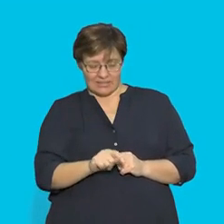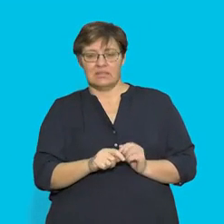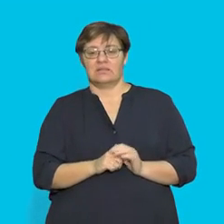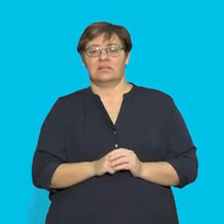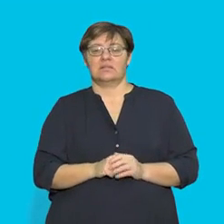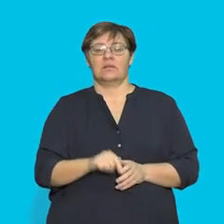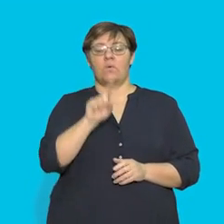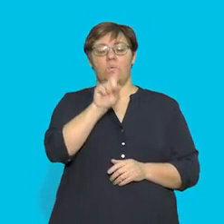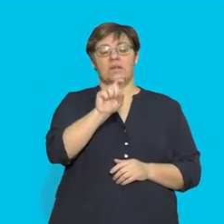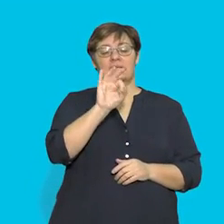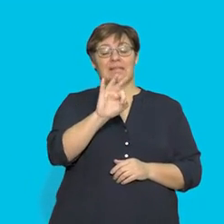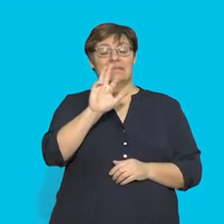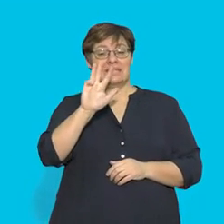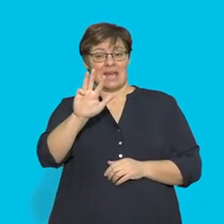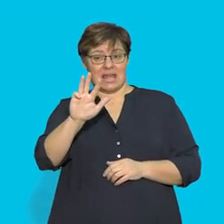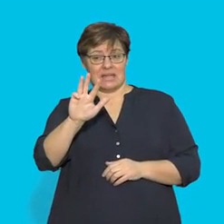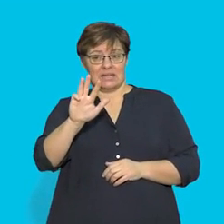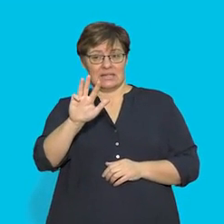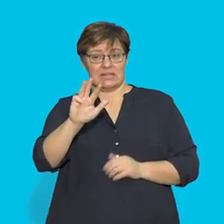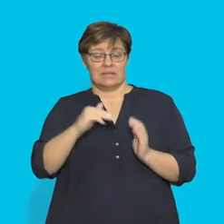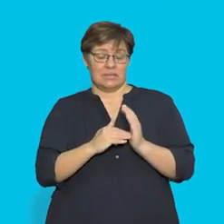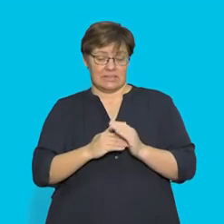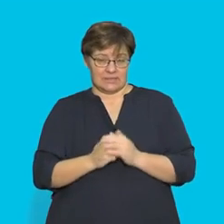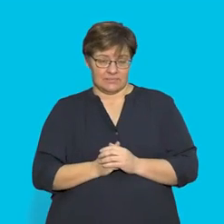line here. And they've given us the height to be